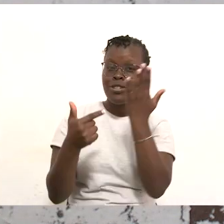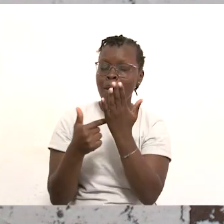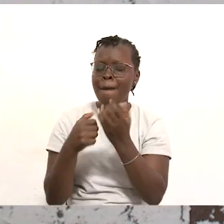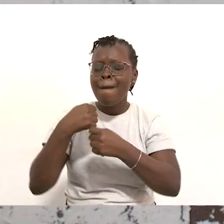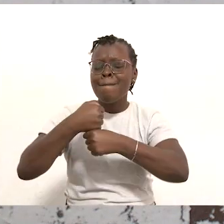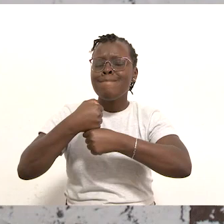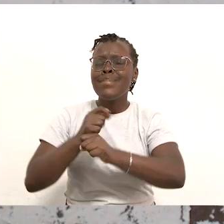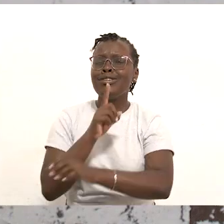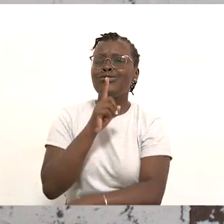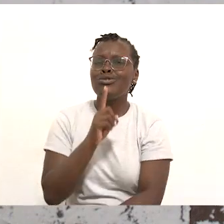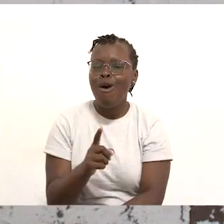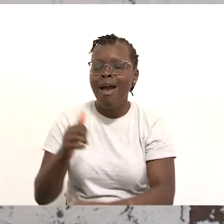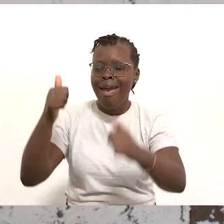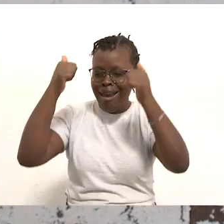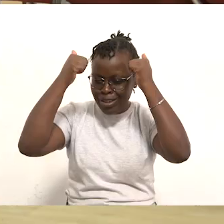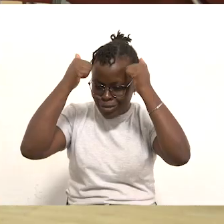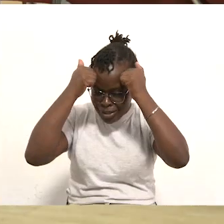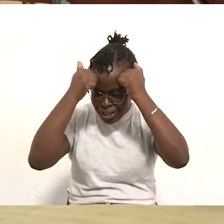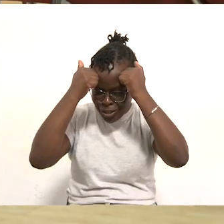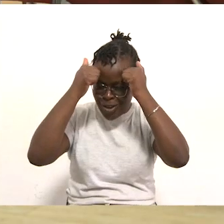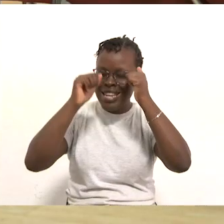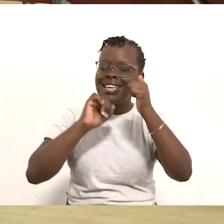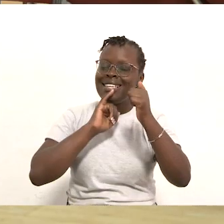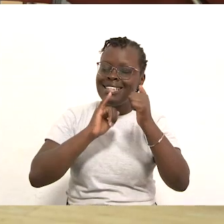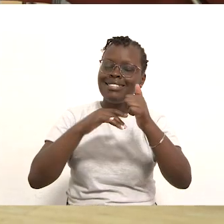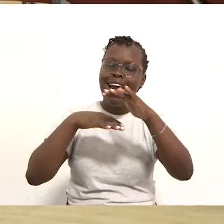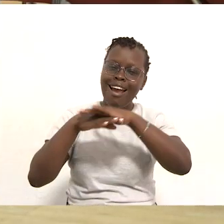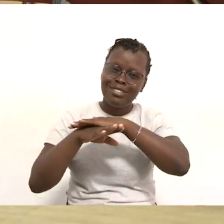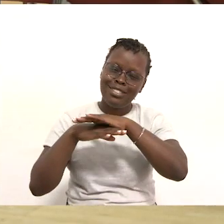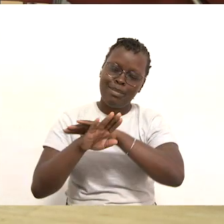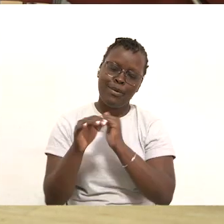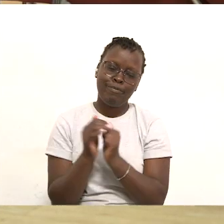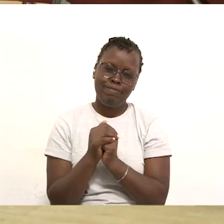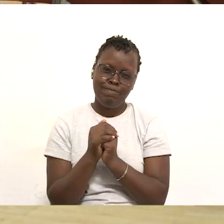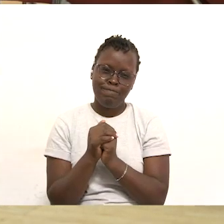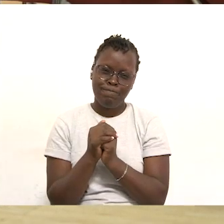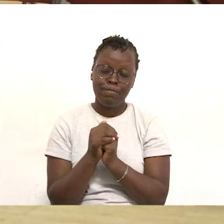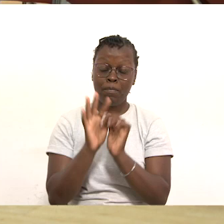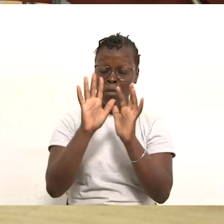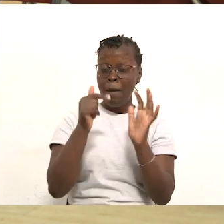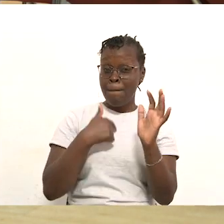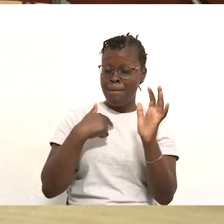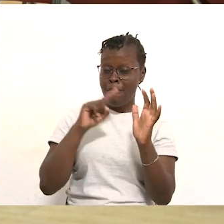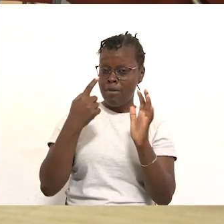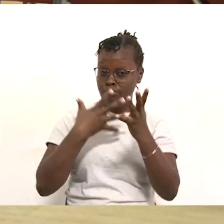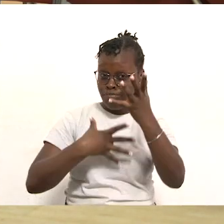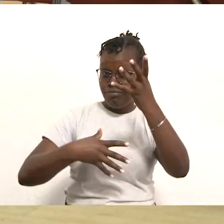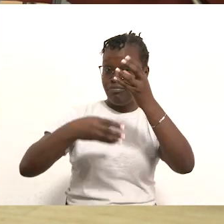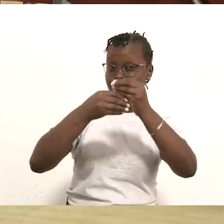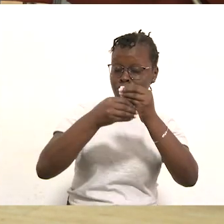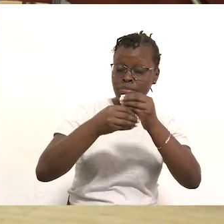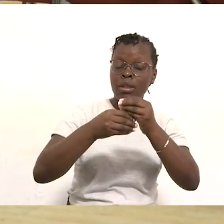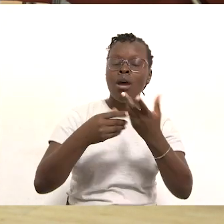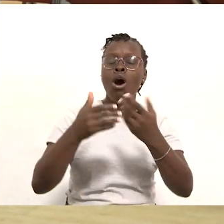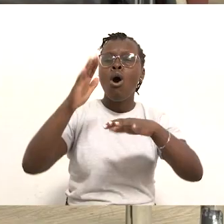ensure educational equity? Maybe let me add one point on what we're discussing about the online